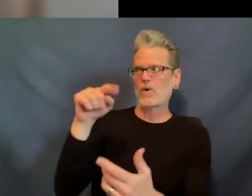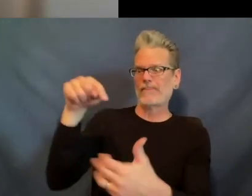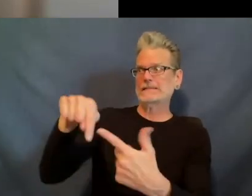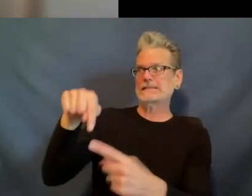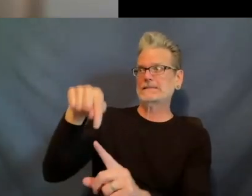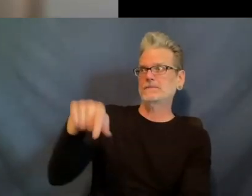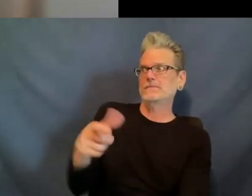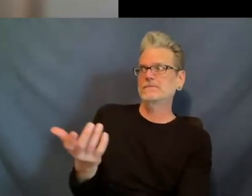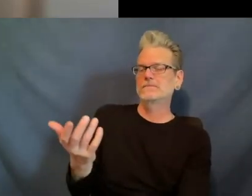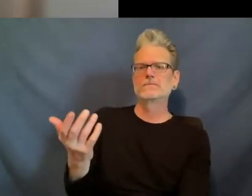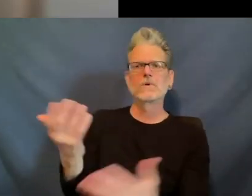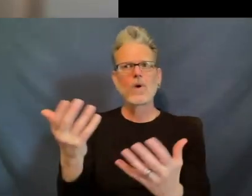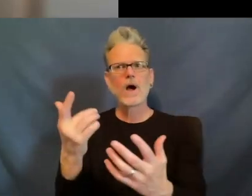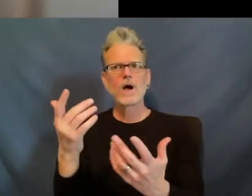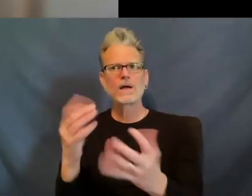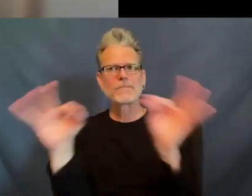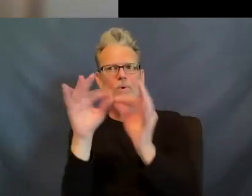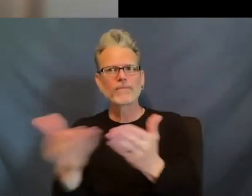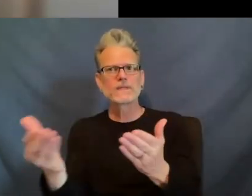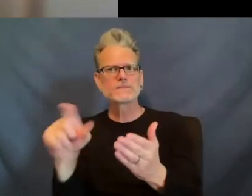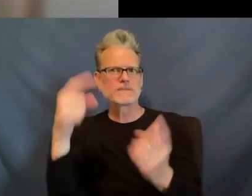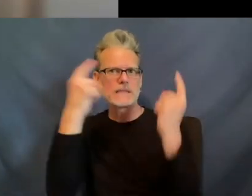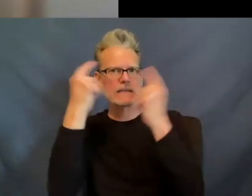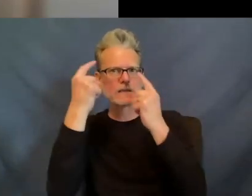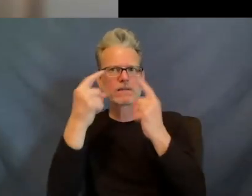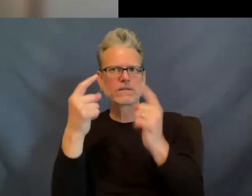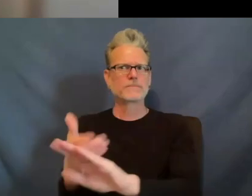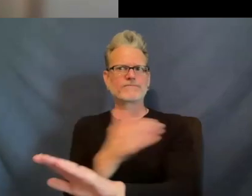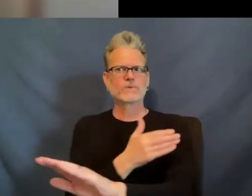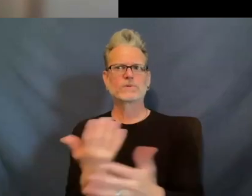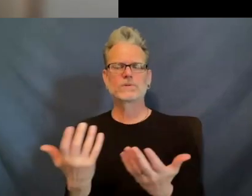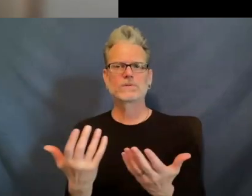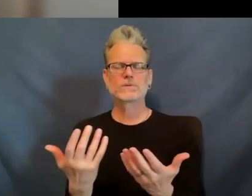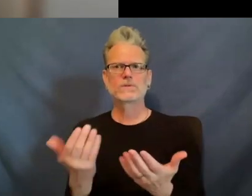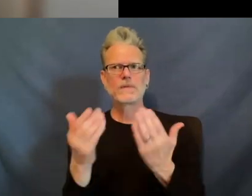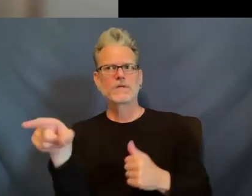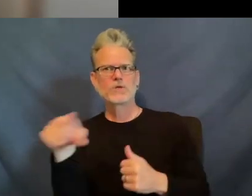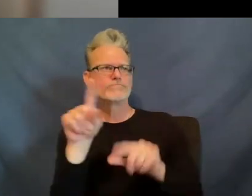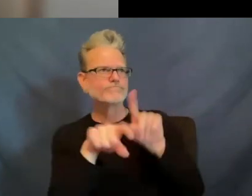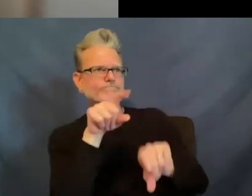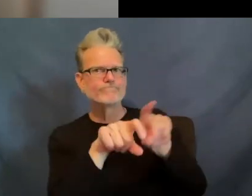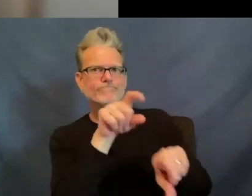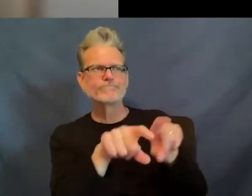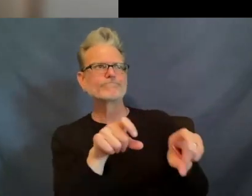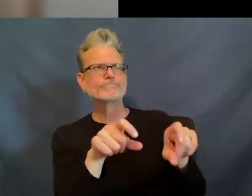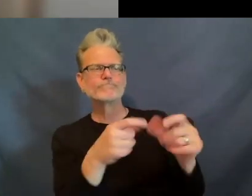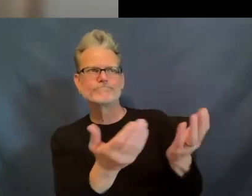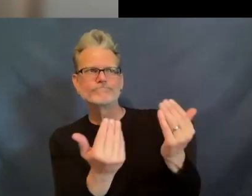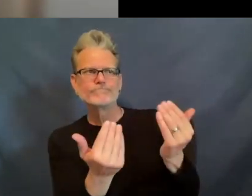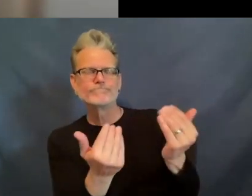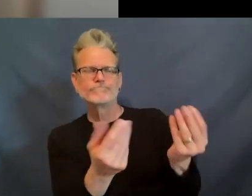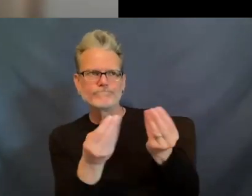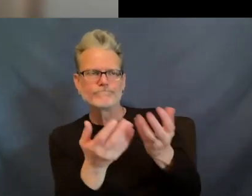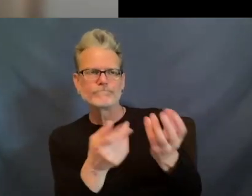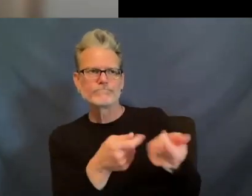and considerations that you all might start to kind of ask, bring forward to start to help kind